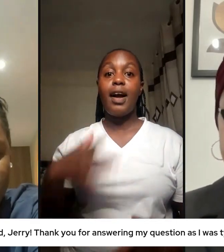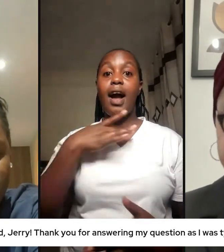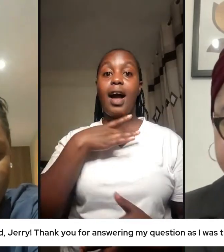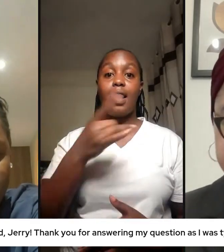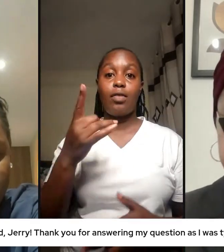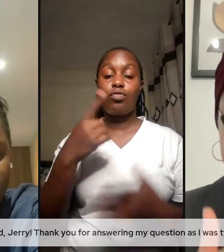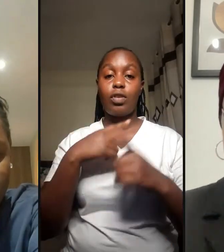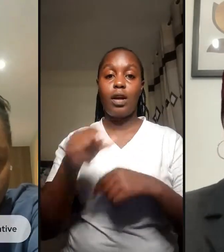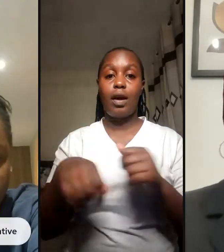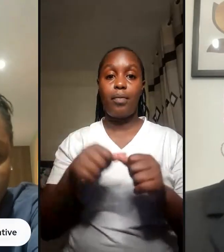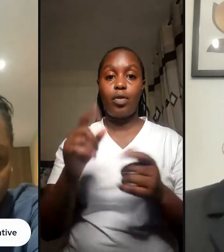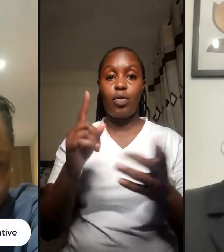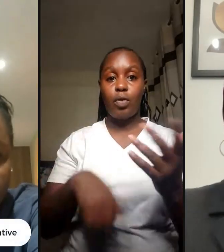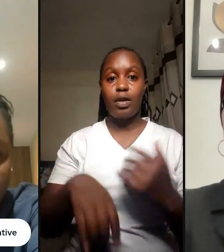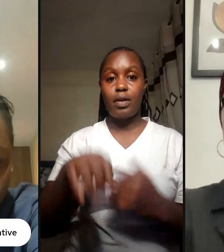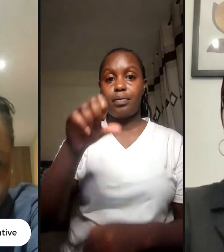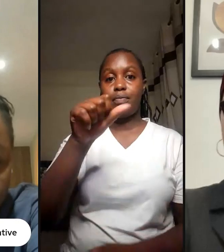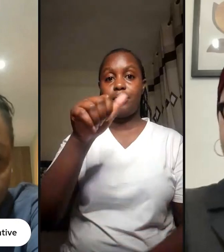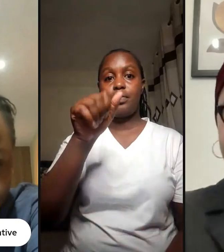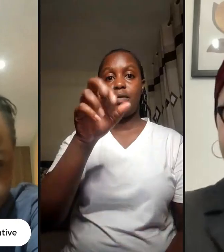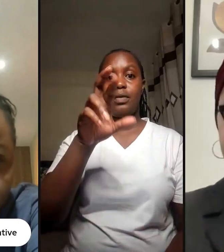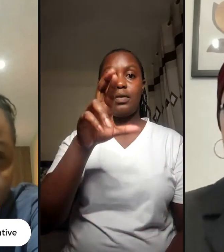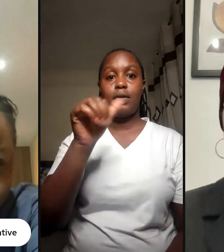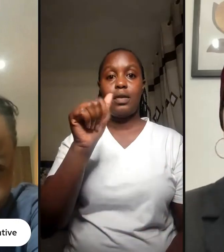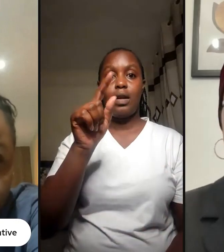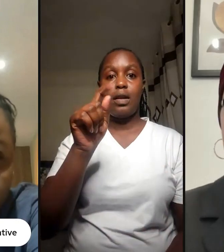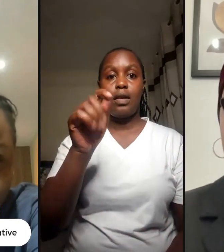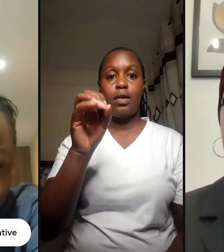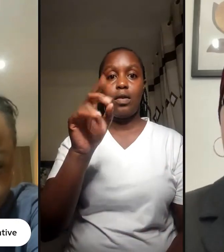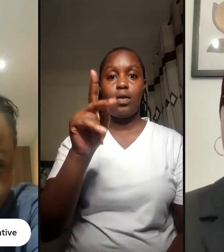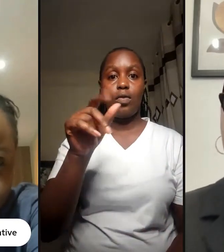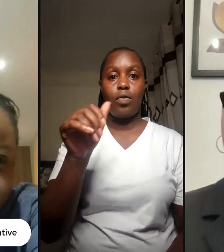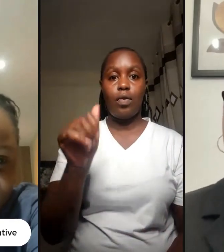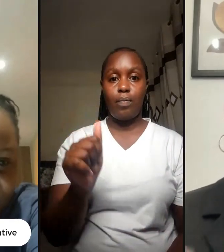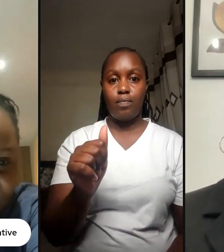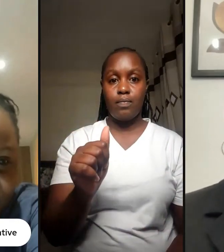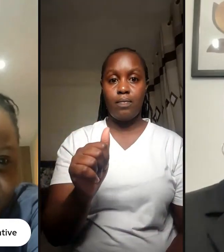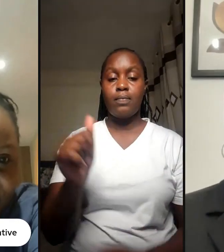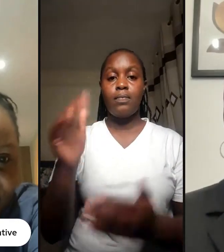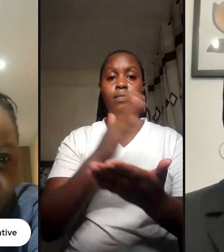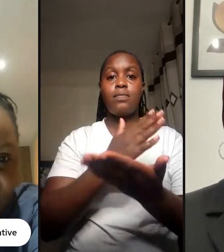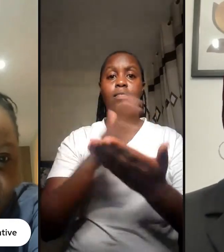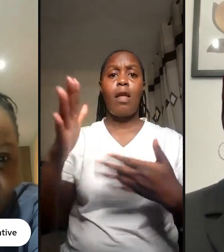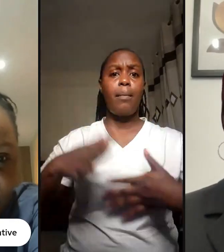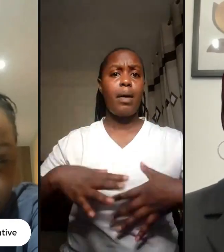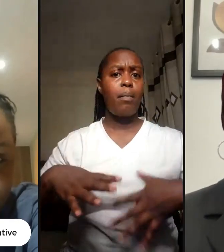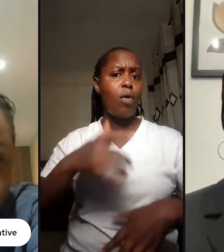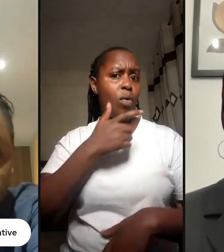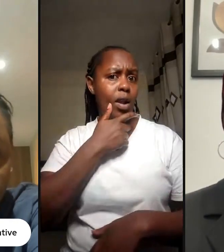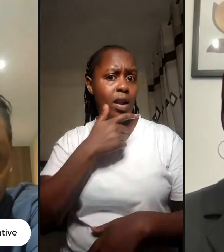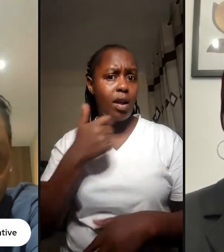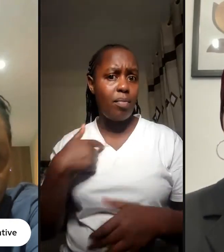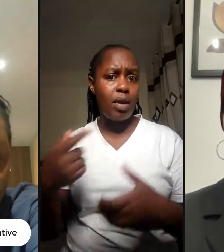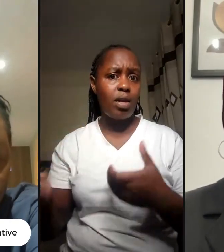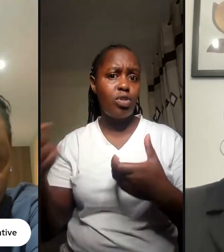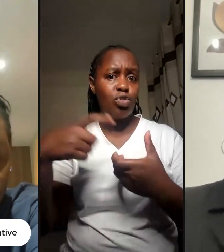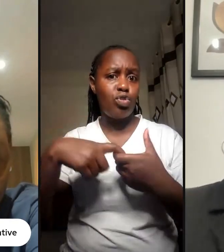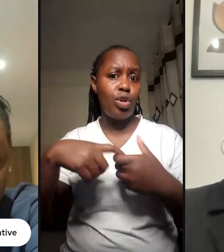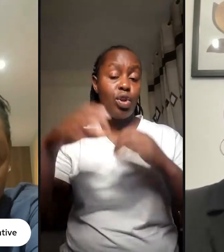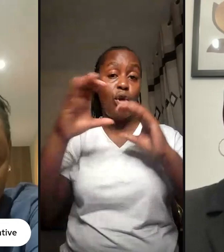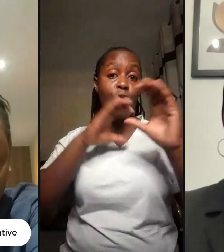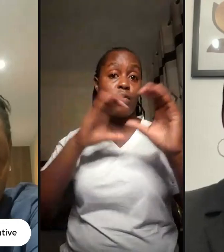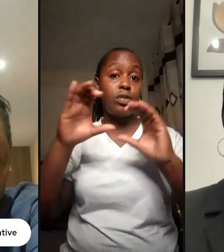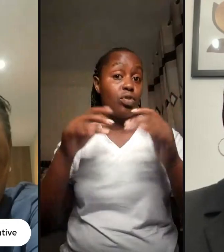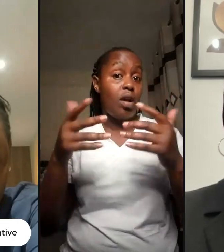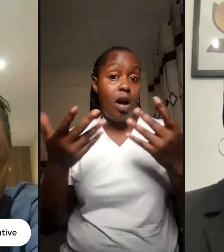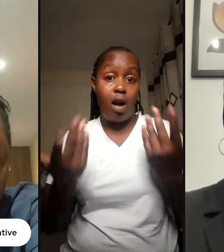Saratoga, the current trend, the fitness guy. Some people might wonder, how am I going to join in this conversation? And I like